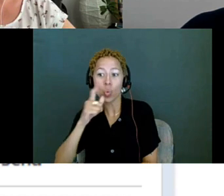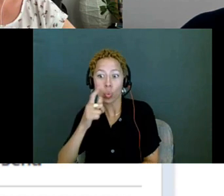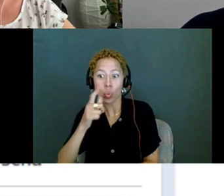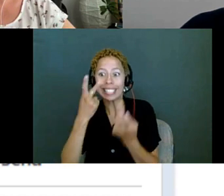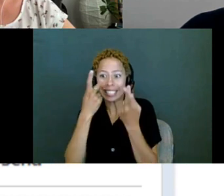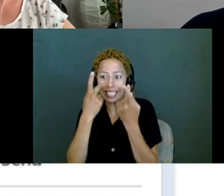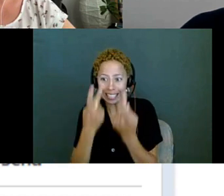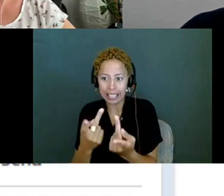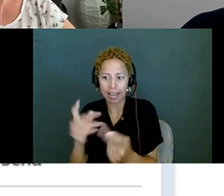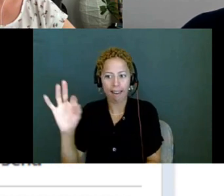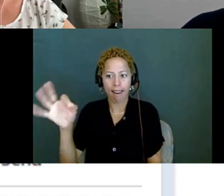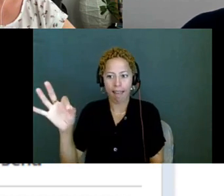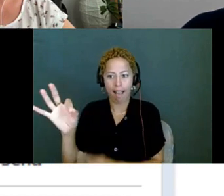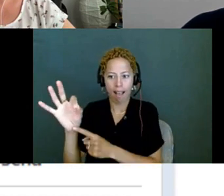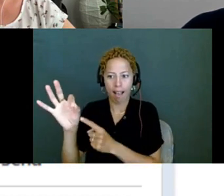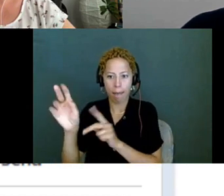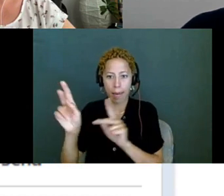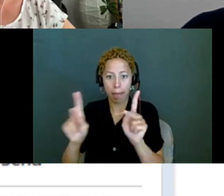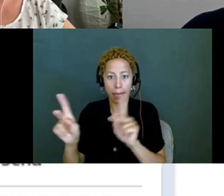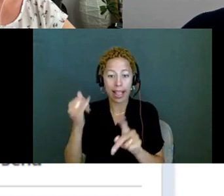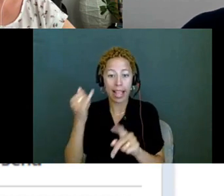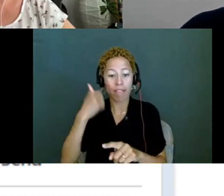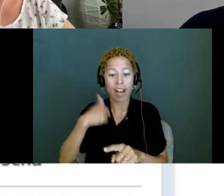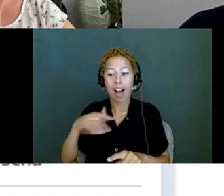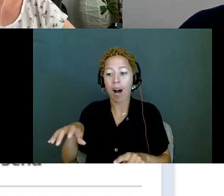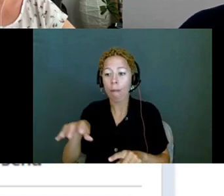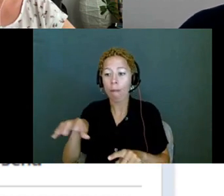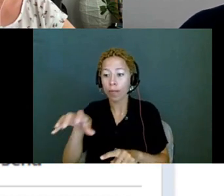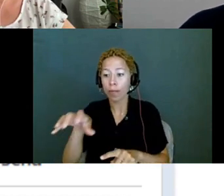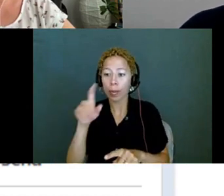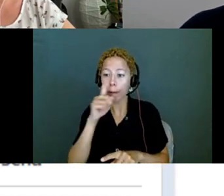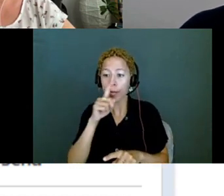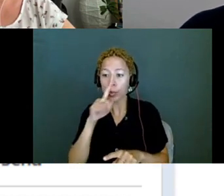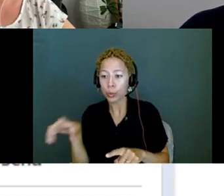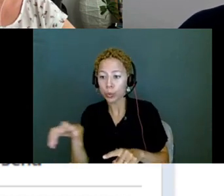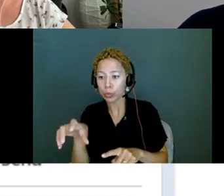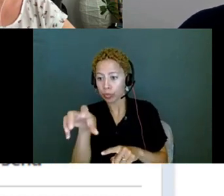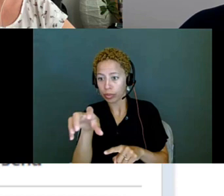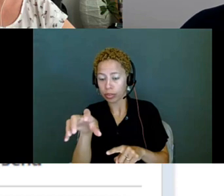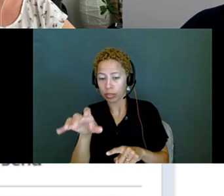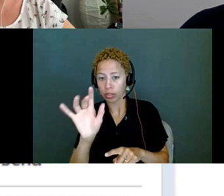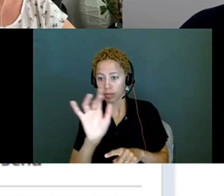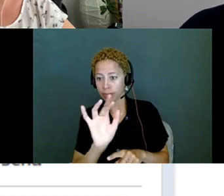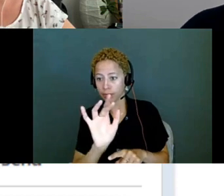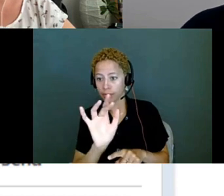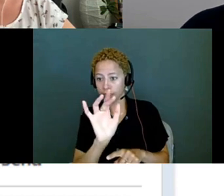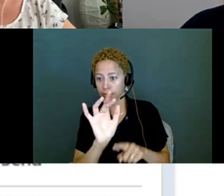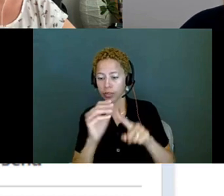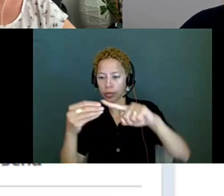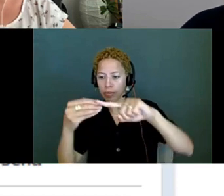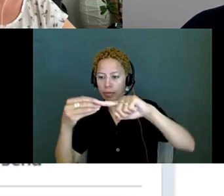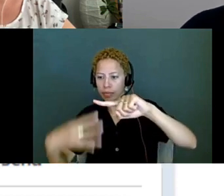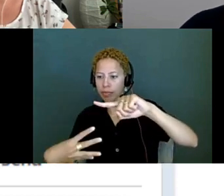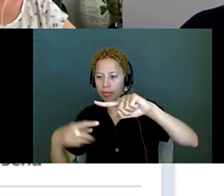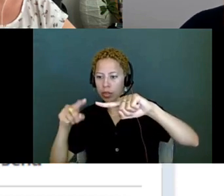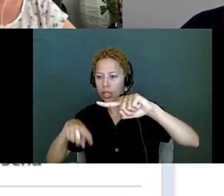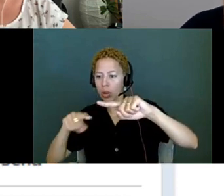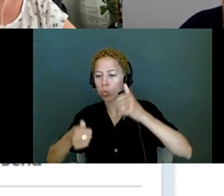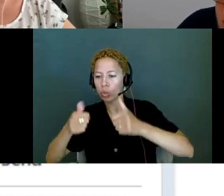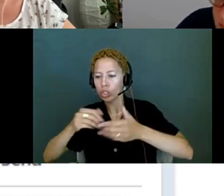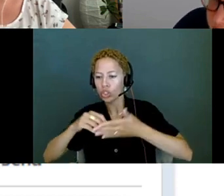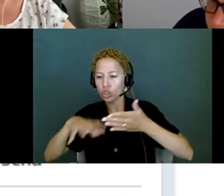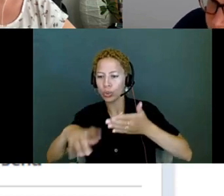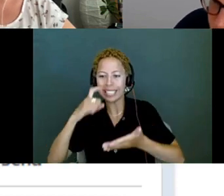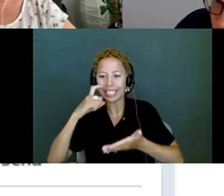9 people have seen it. And if I hover over the name on our Facebook group, it will list to you what students have seen